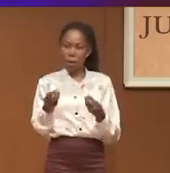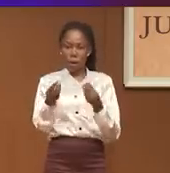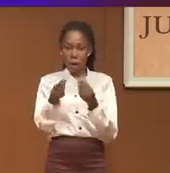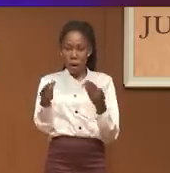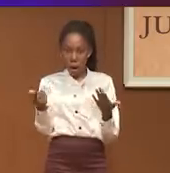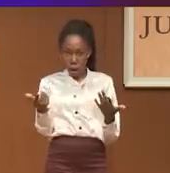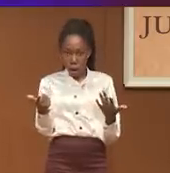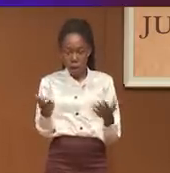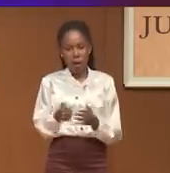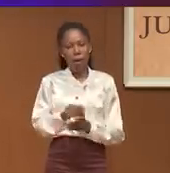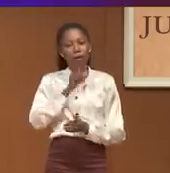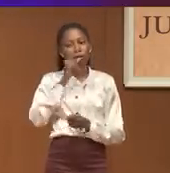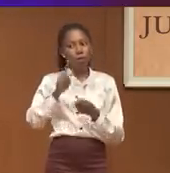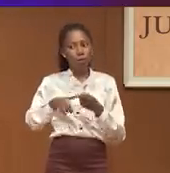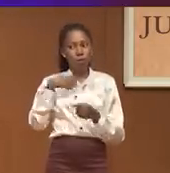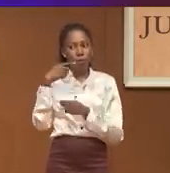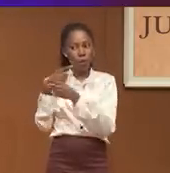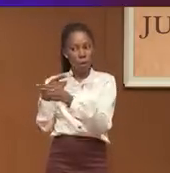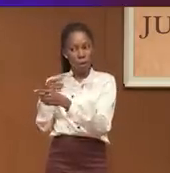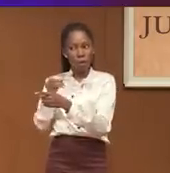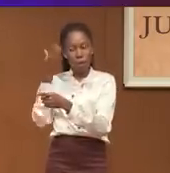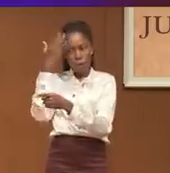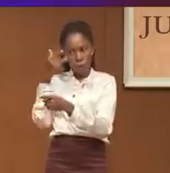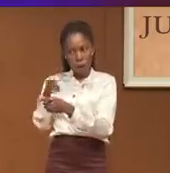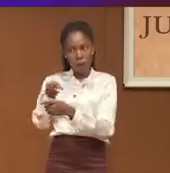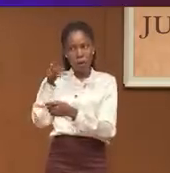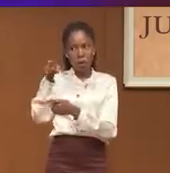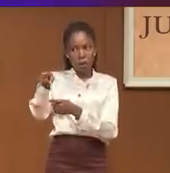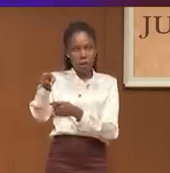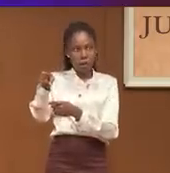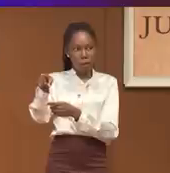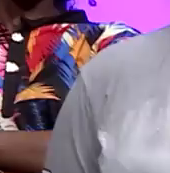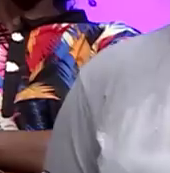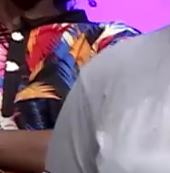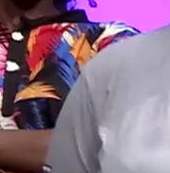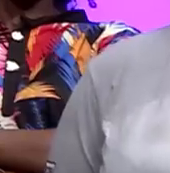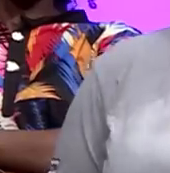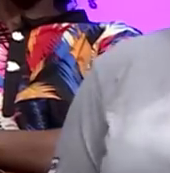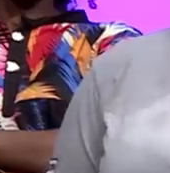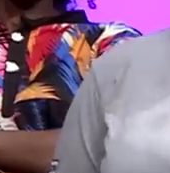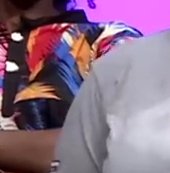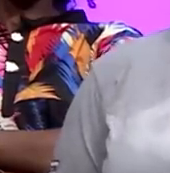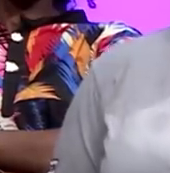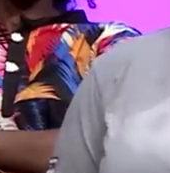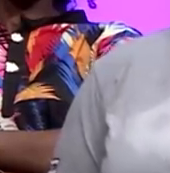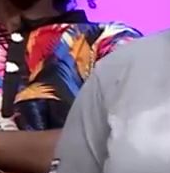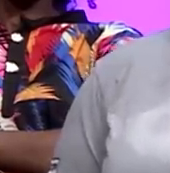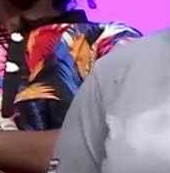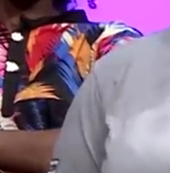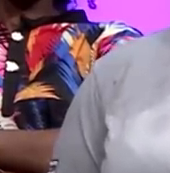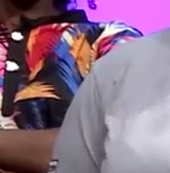know. Because part of the balance you will pay to me, I will settle the king of the area. Exactly. The plaintiff, Taiwo